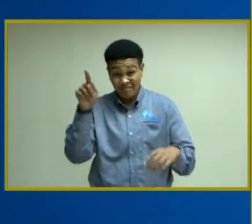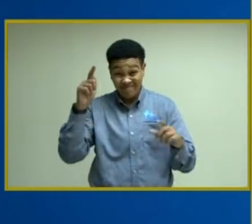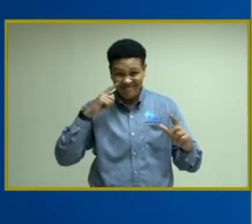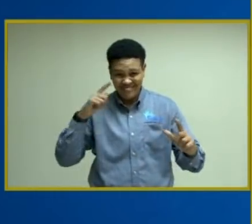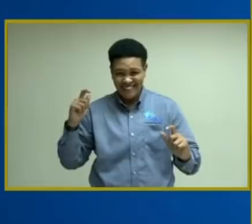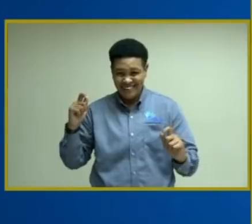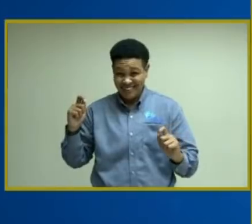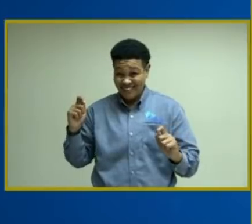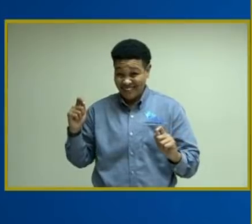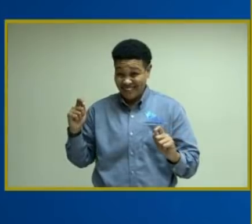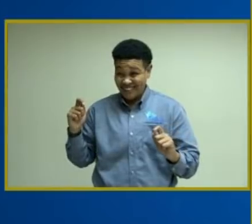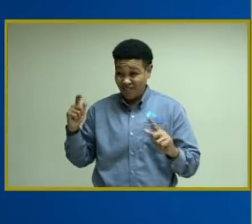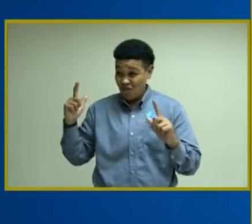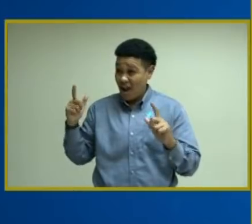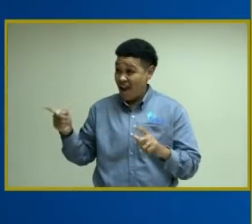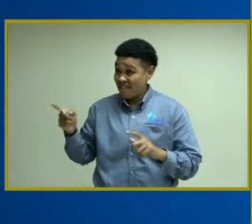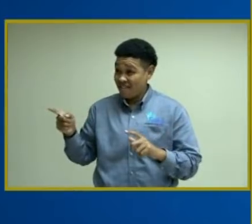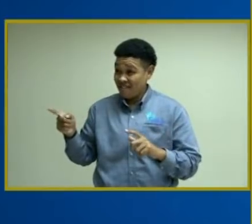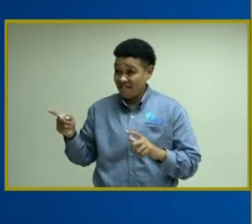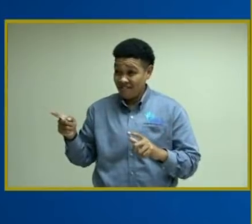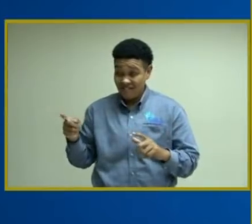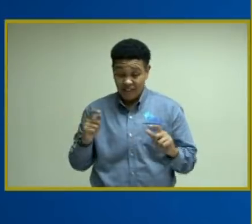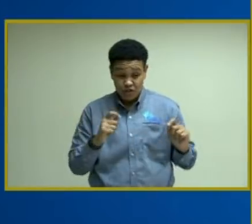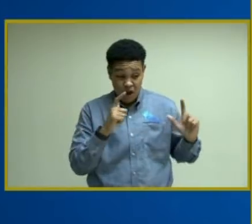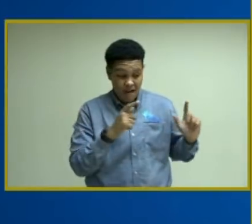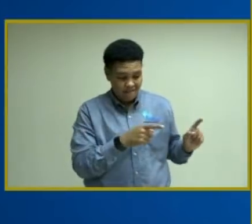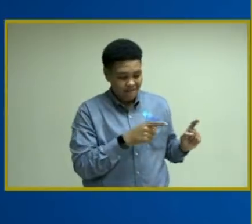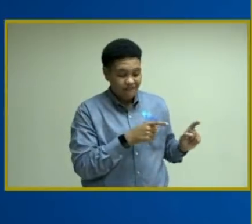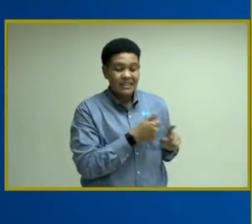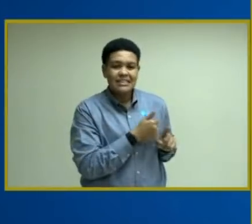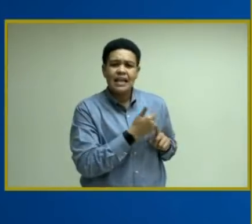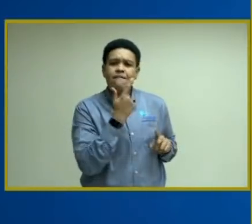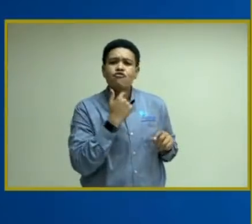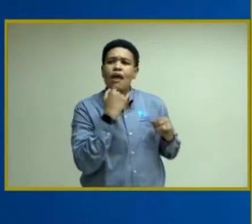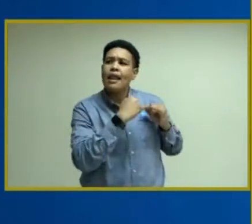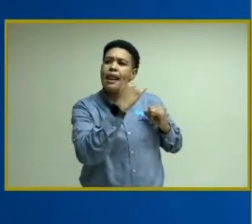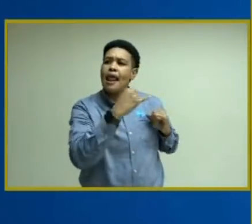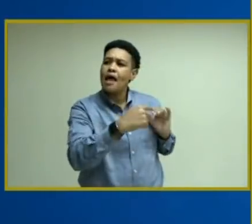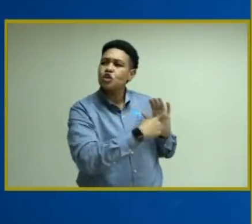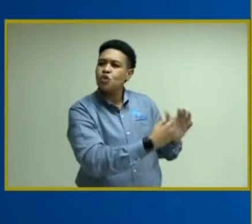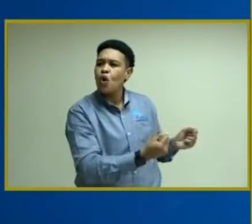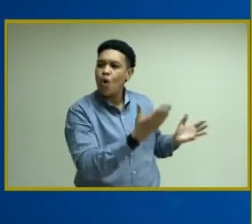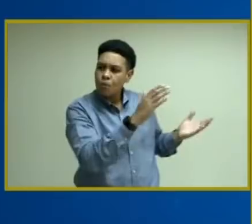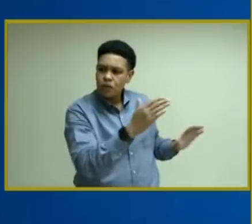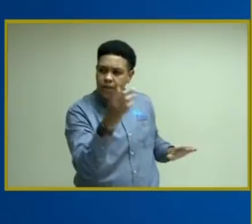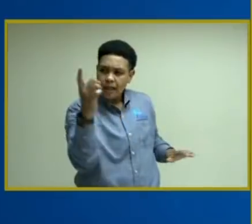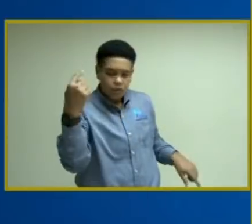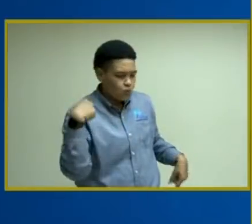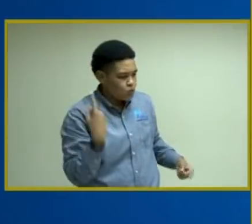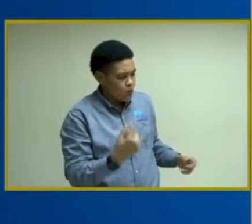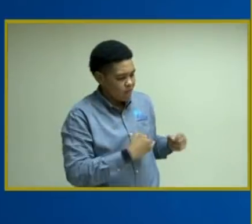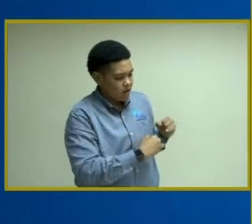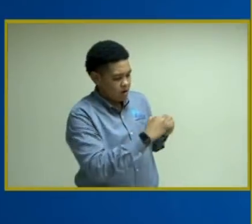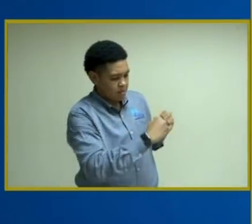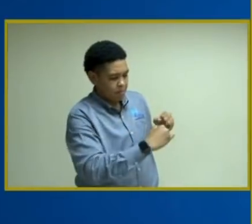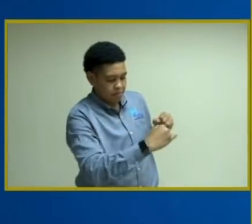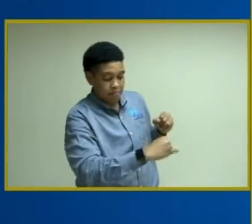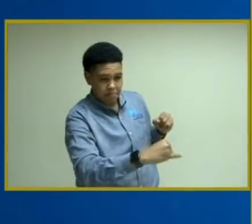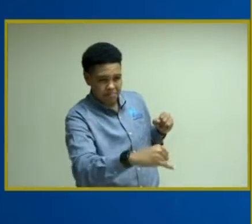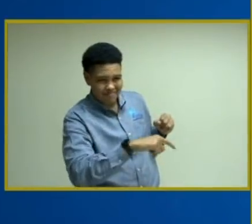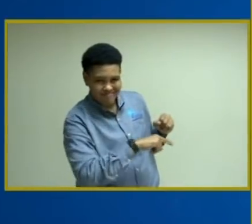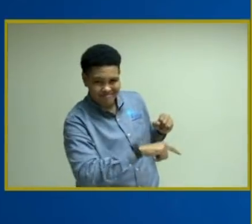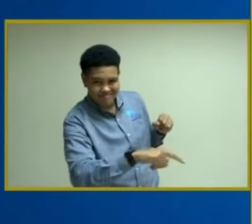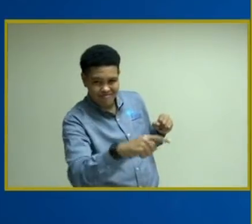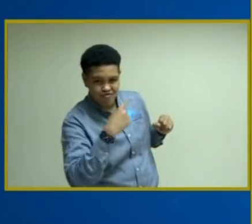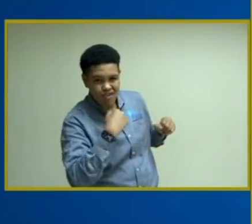Here we want to highlight the red line that shows the number of deaths, and again we have been seeing that